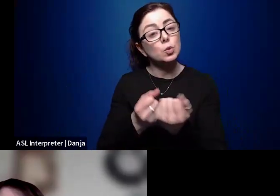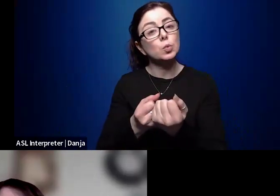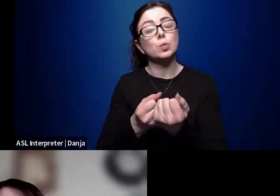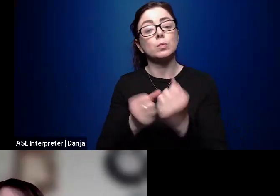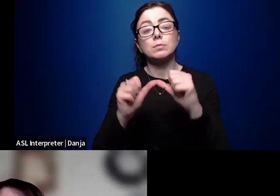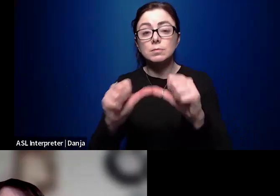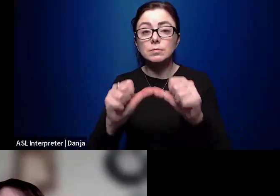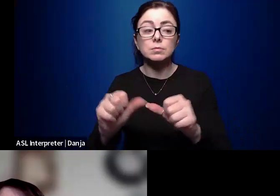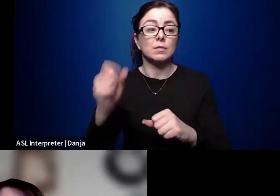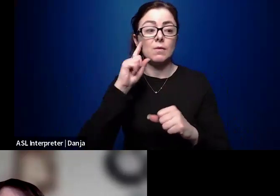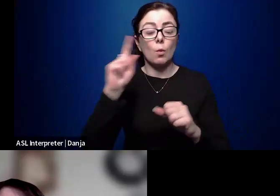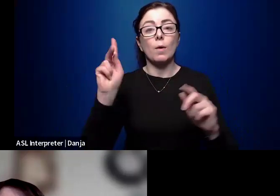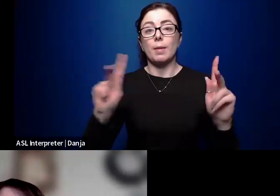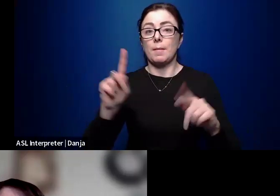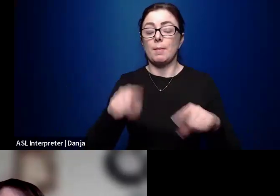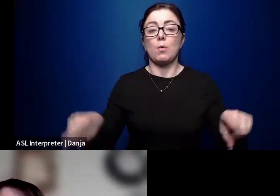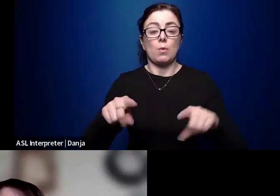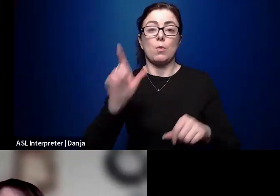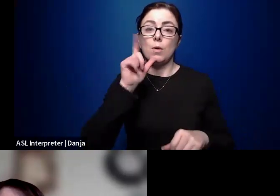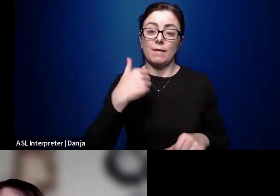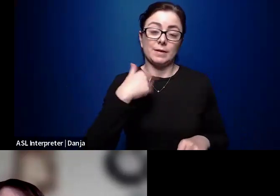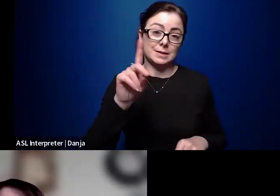voice of people with disability.